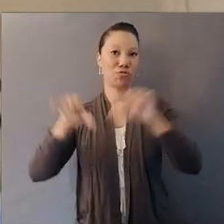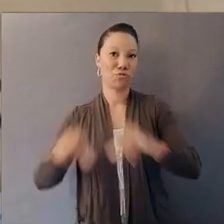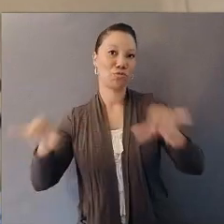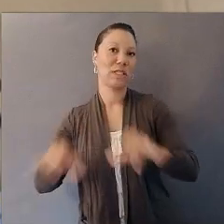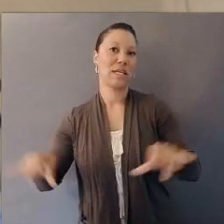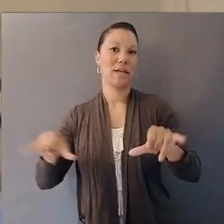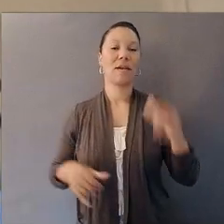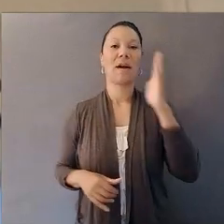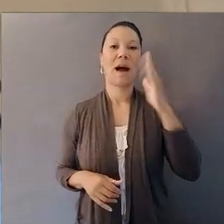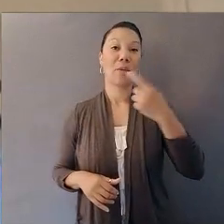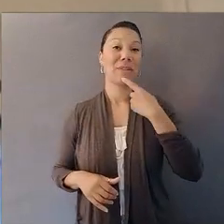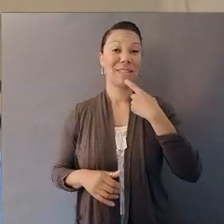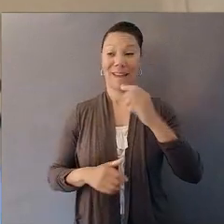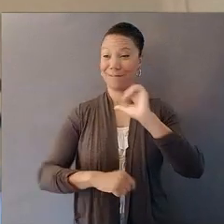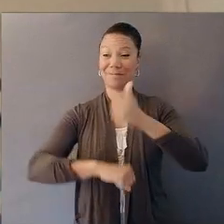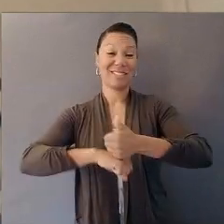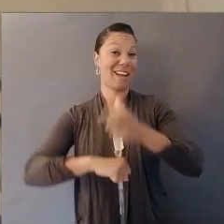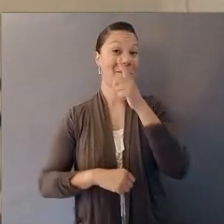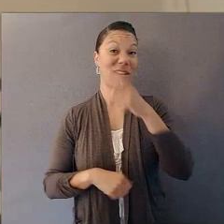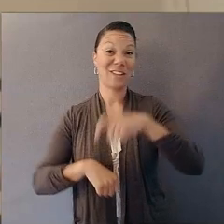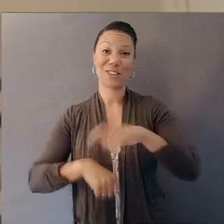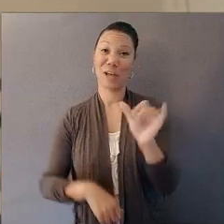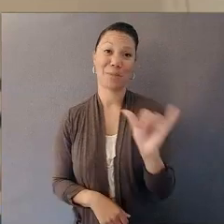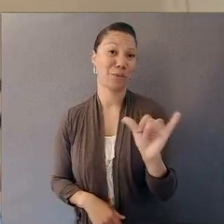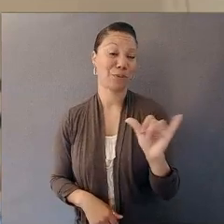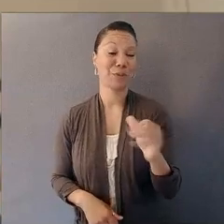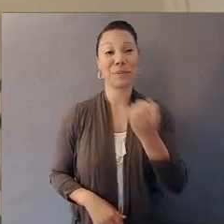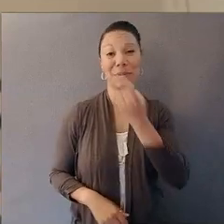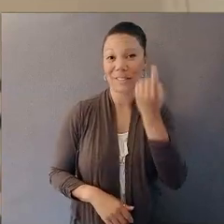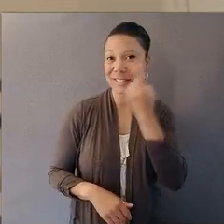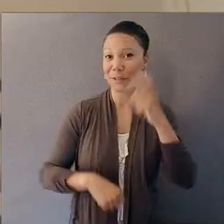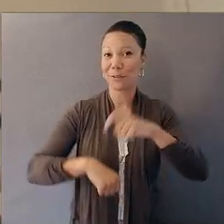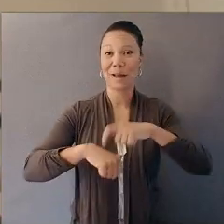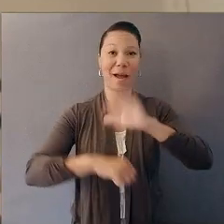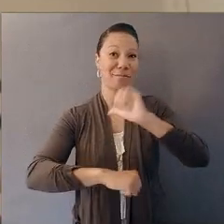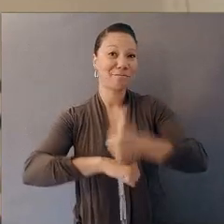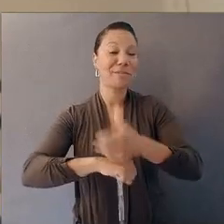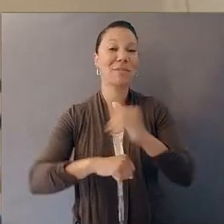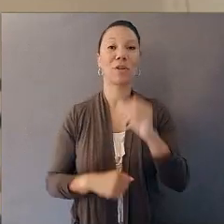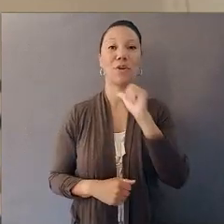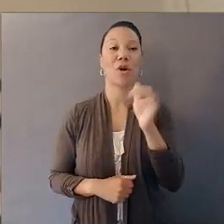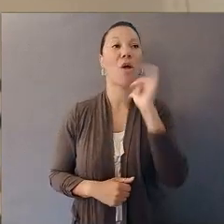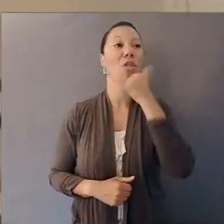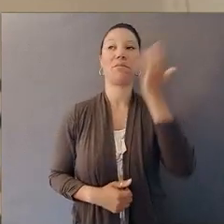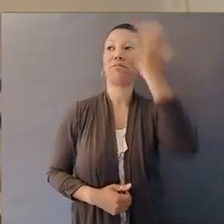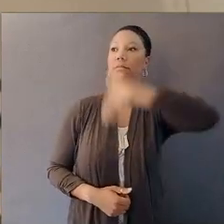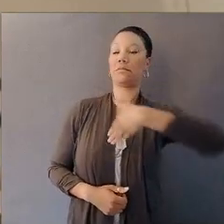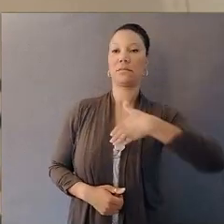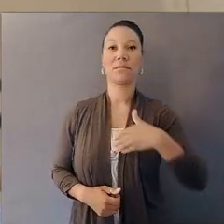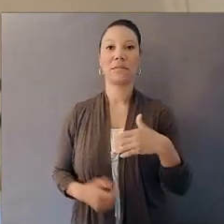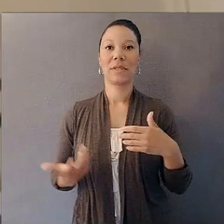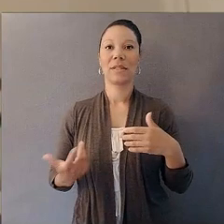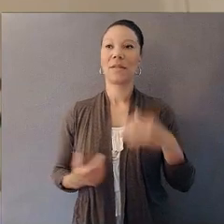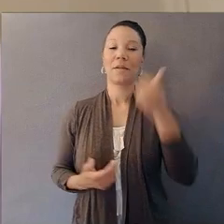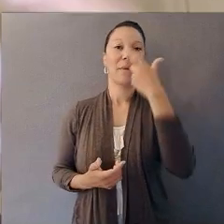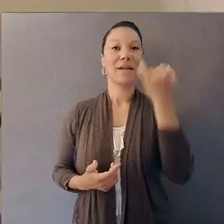up lunchtime, dinner times, so that you don't skip those. Because if you get busy doing